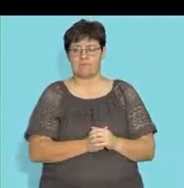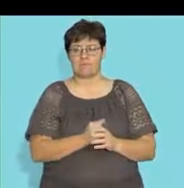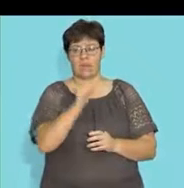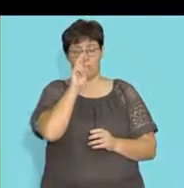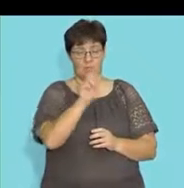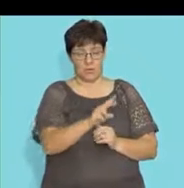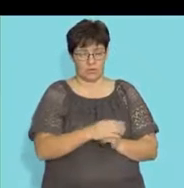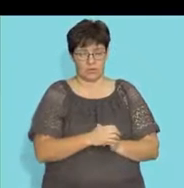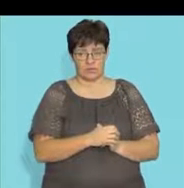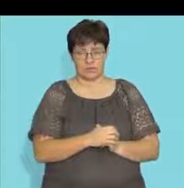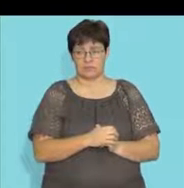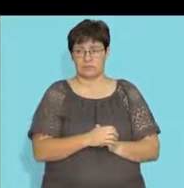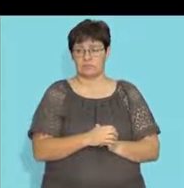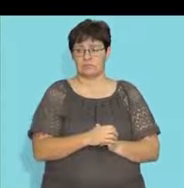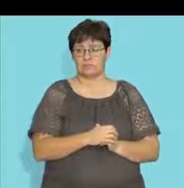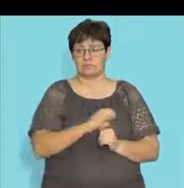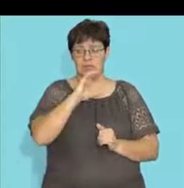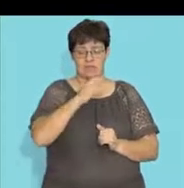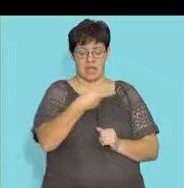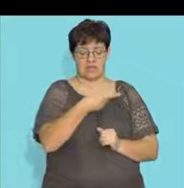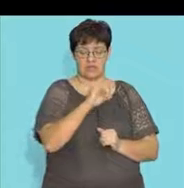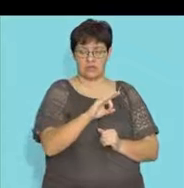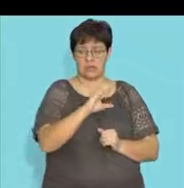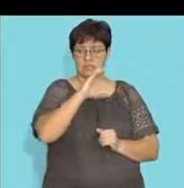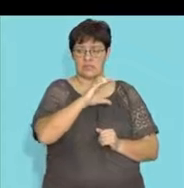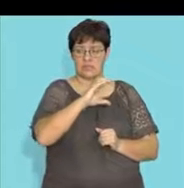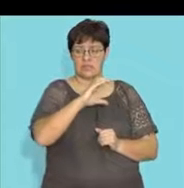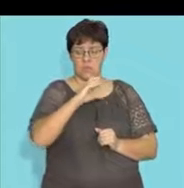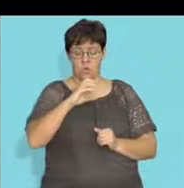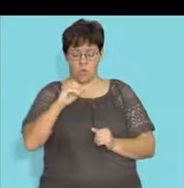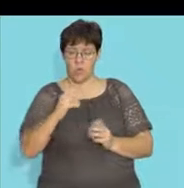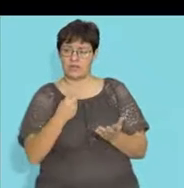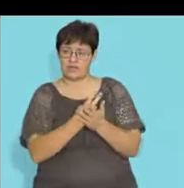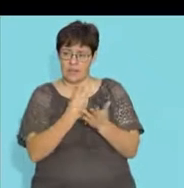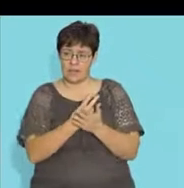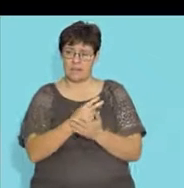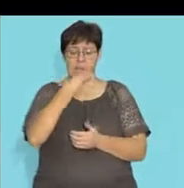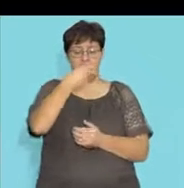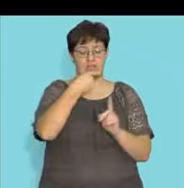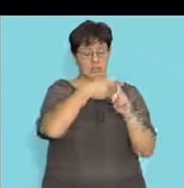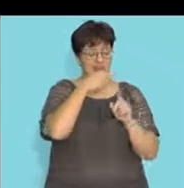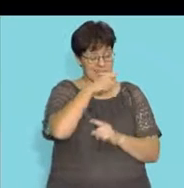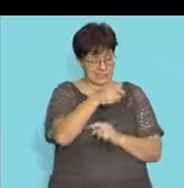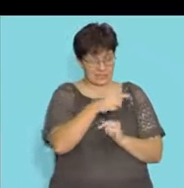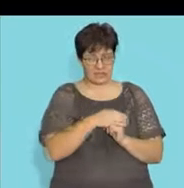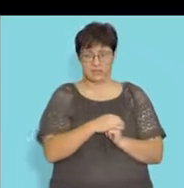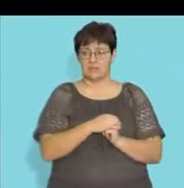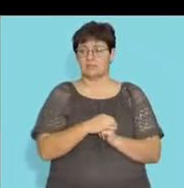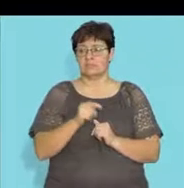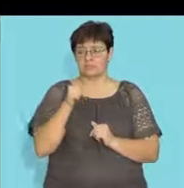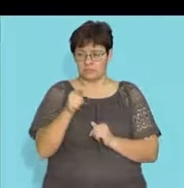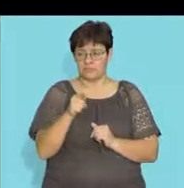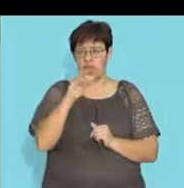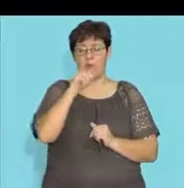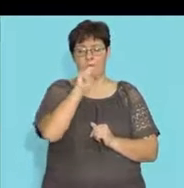When we look at the acetate ion and the hydrogen ion or the proton there,